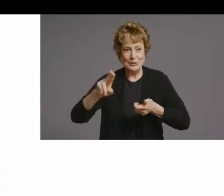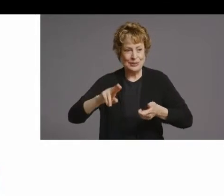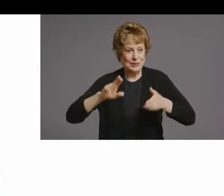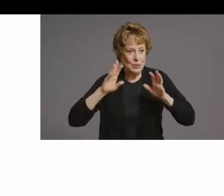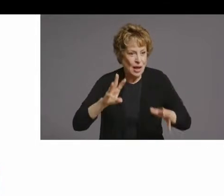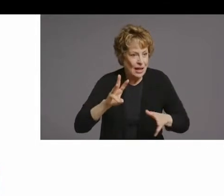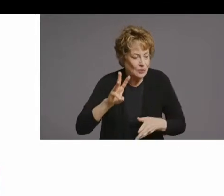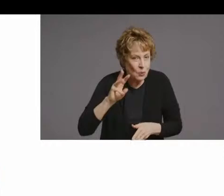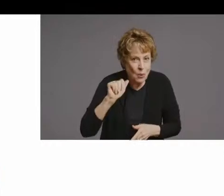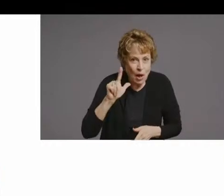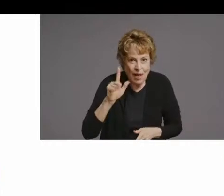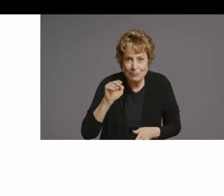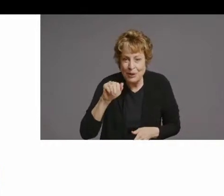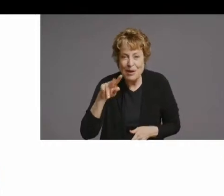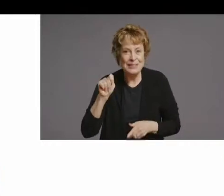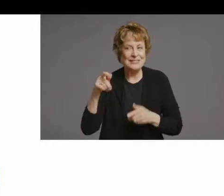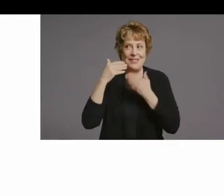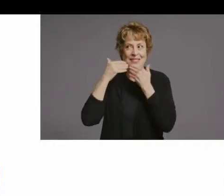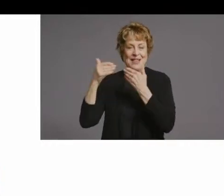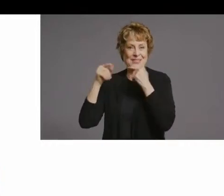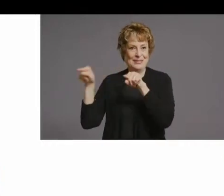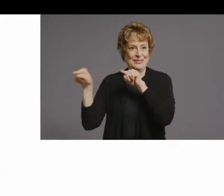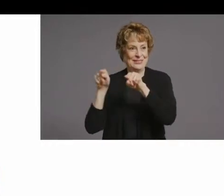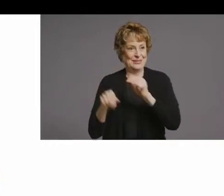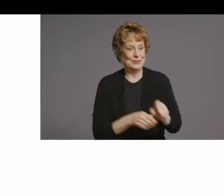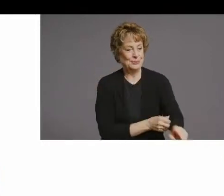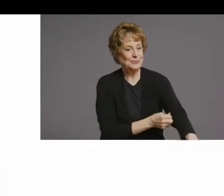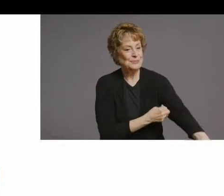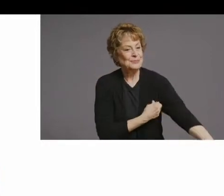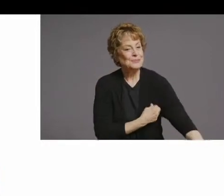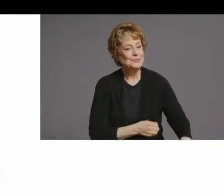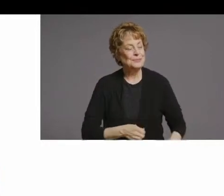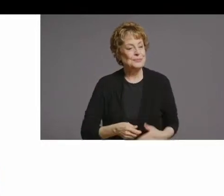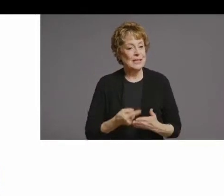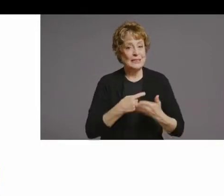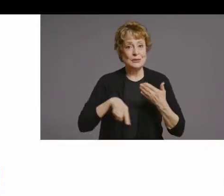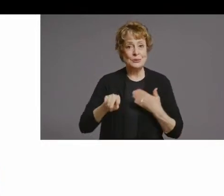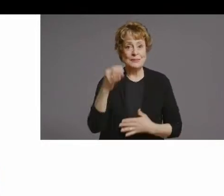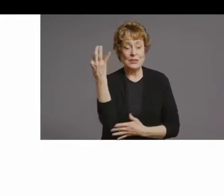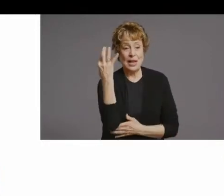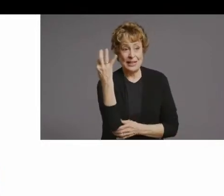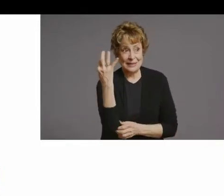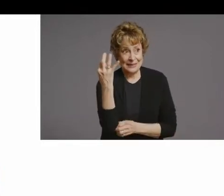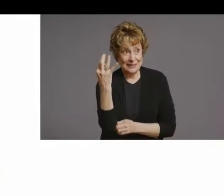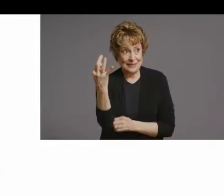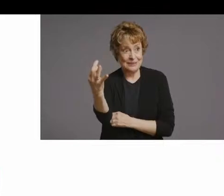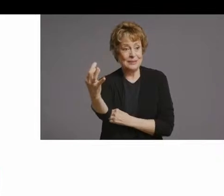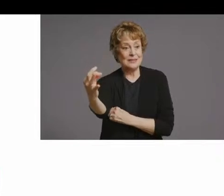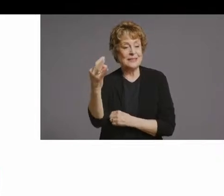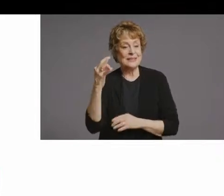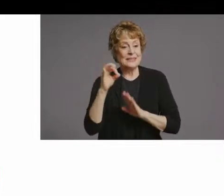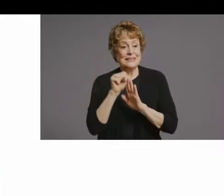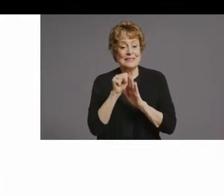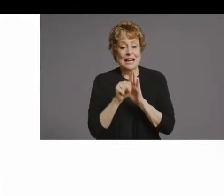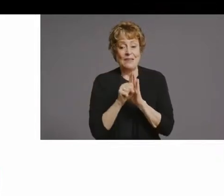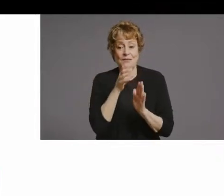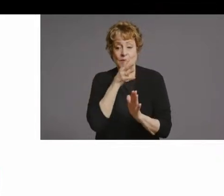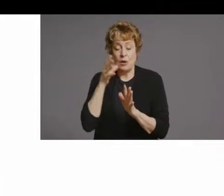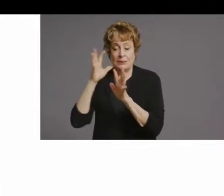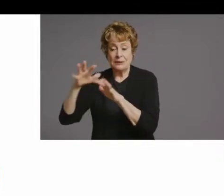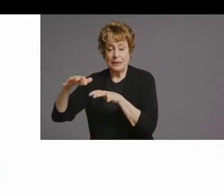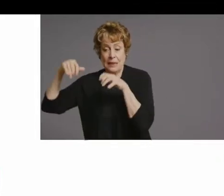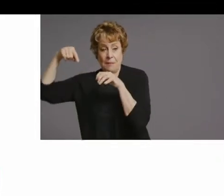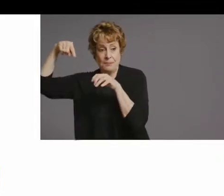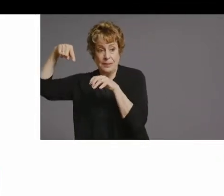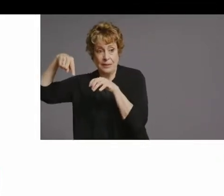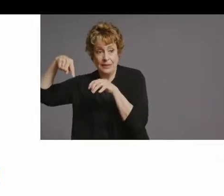partners. Next Friday, we will be transitioning our State Farm Stadium, which was our initial